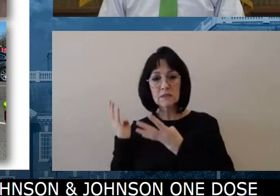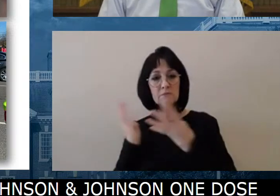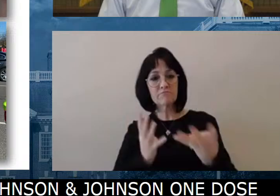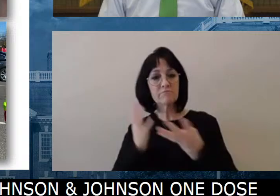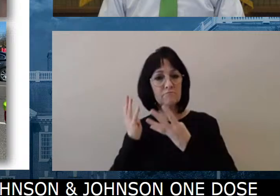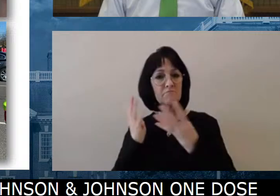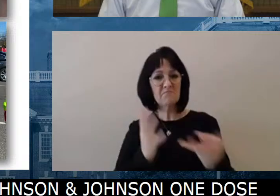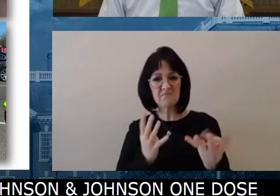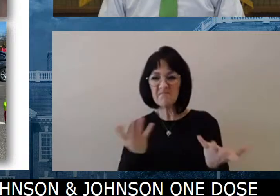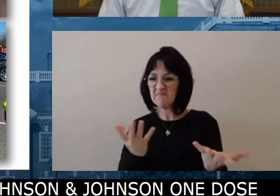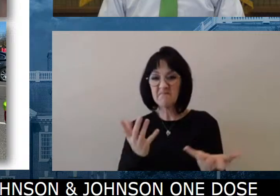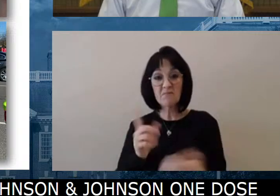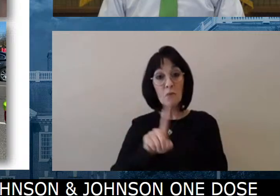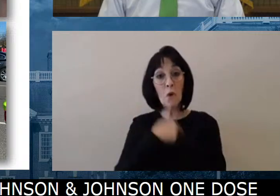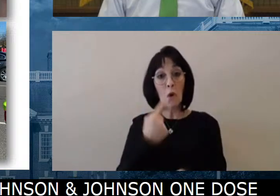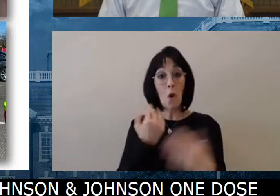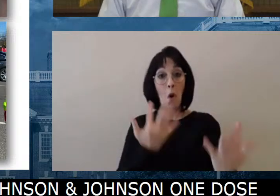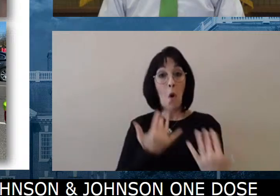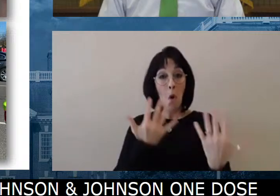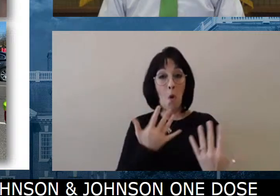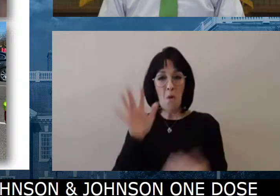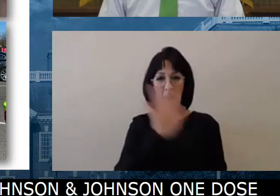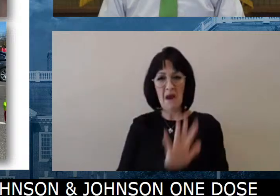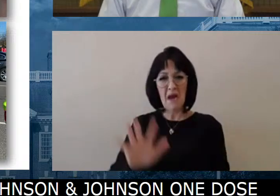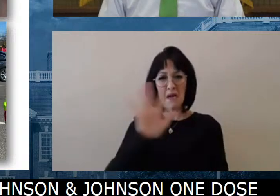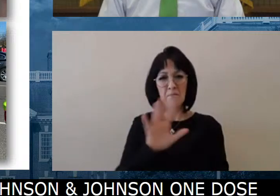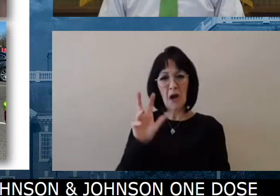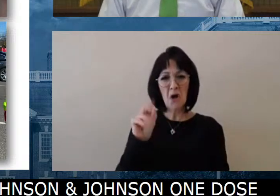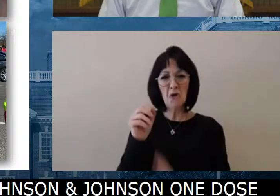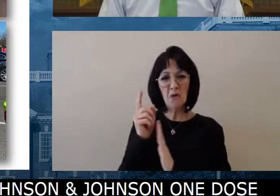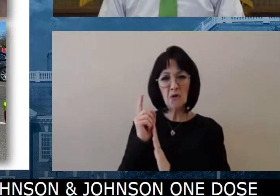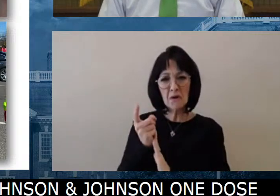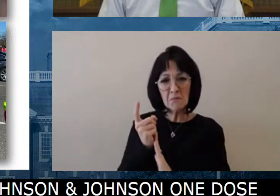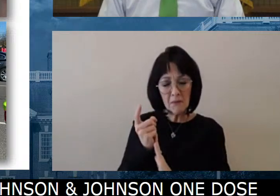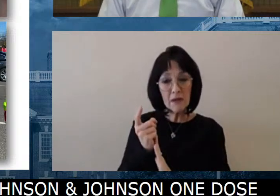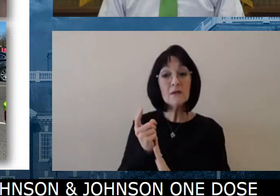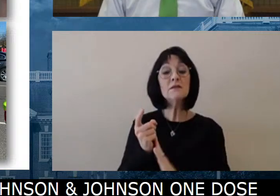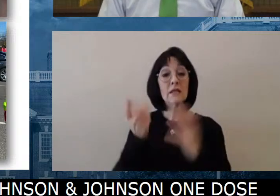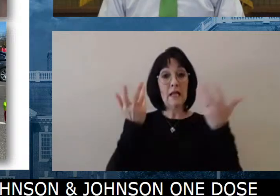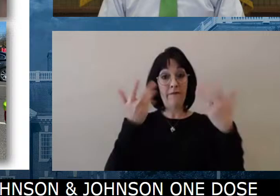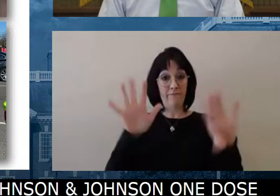or so coming in. And then of course, 15 minutes to 30 minutes